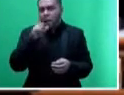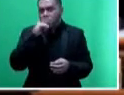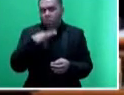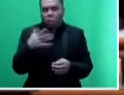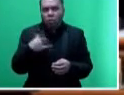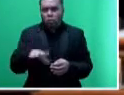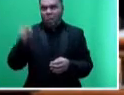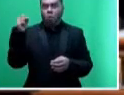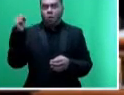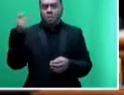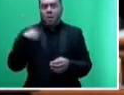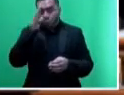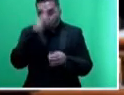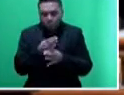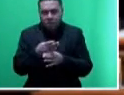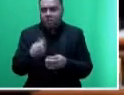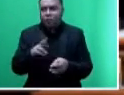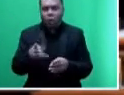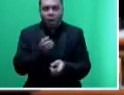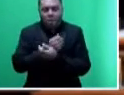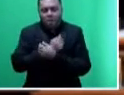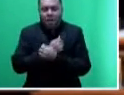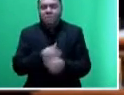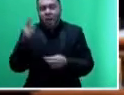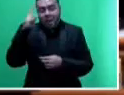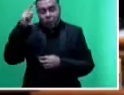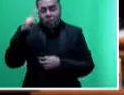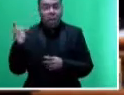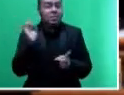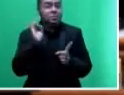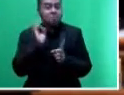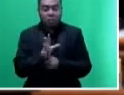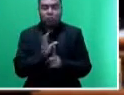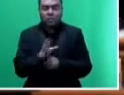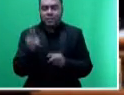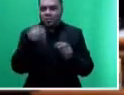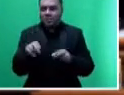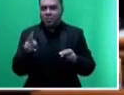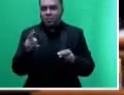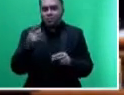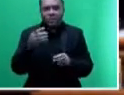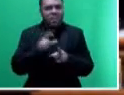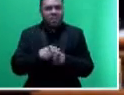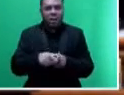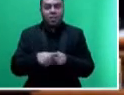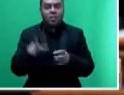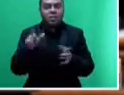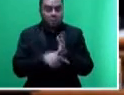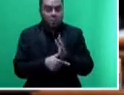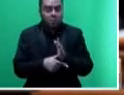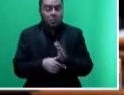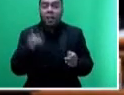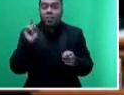knows how important hope is for our beloved nation, especially during these trying times. I would like to remind